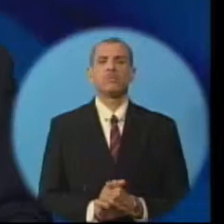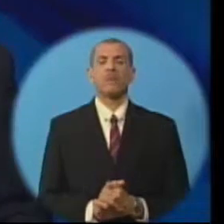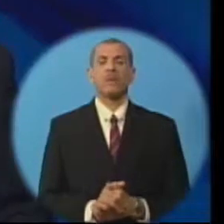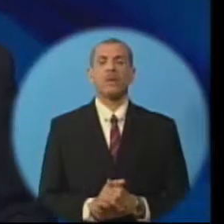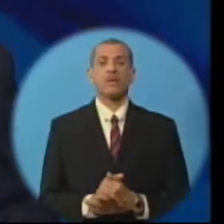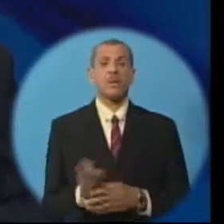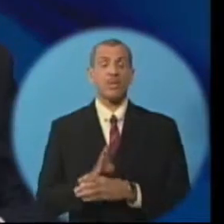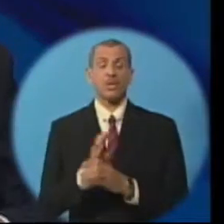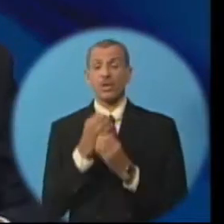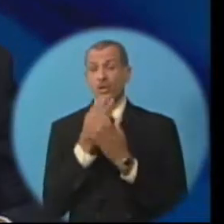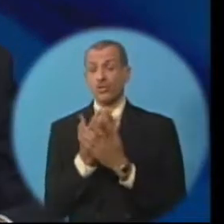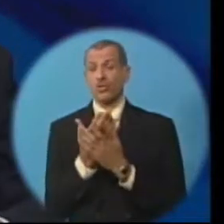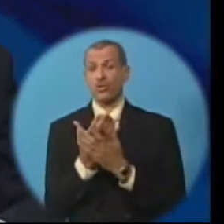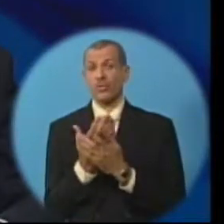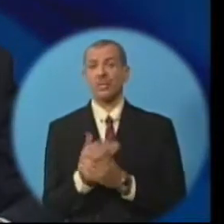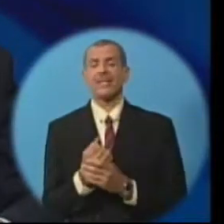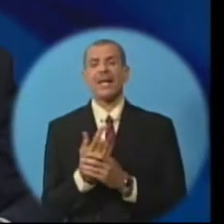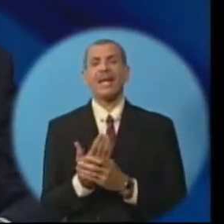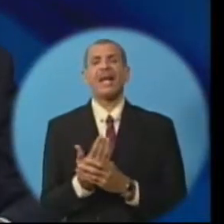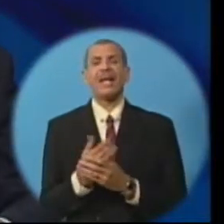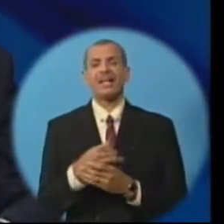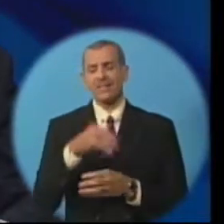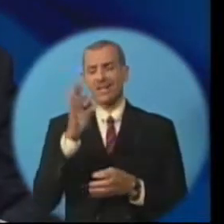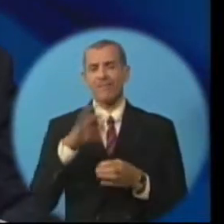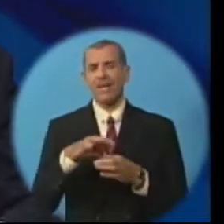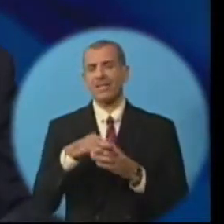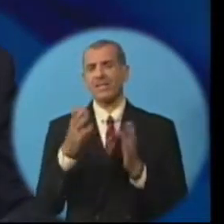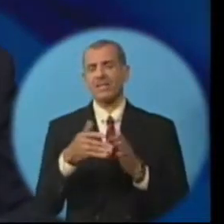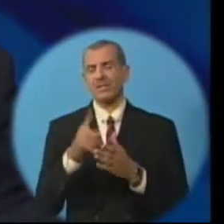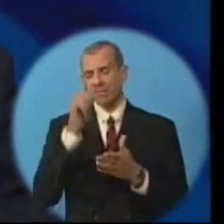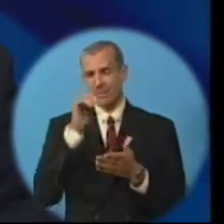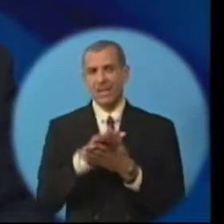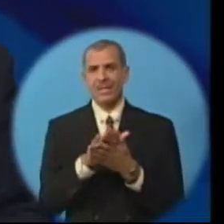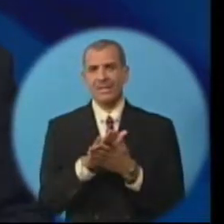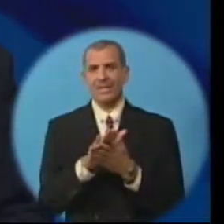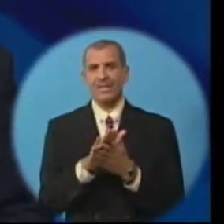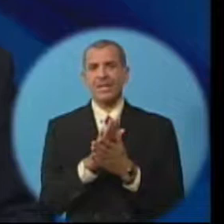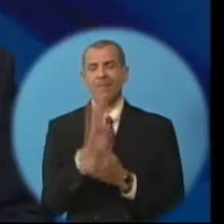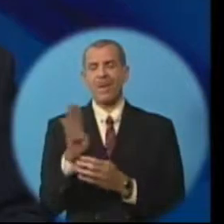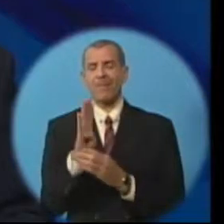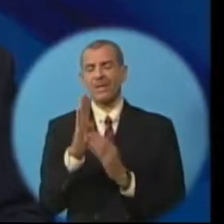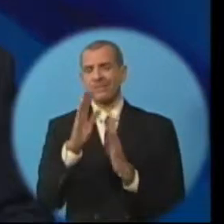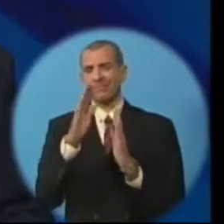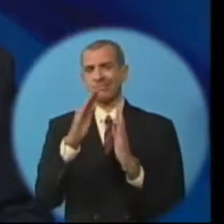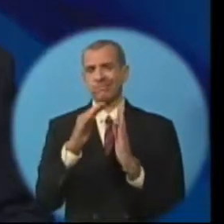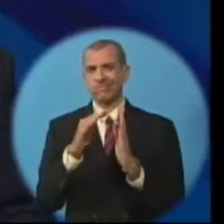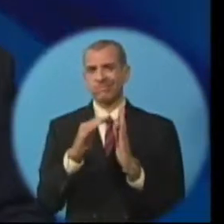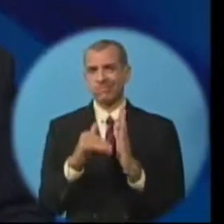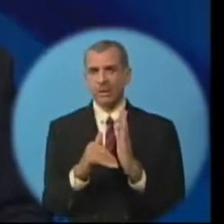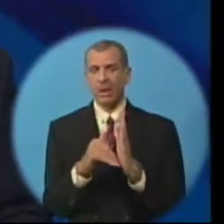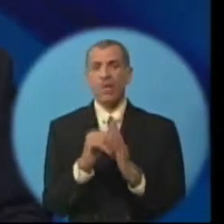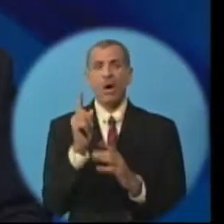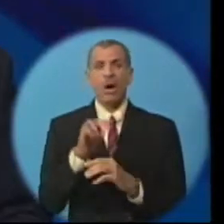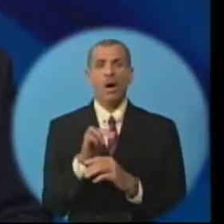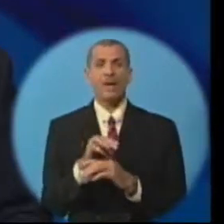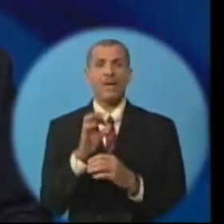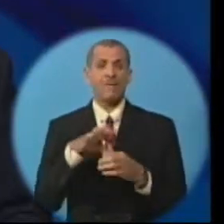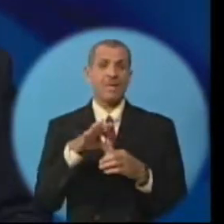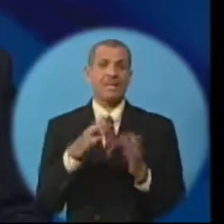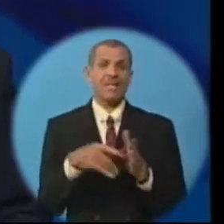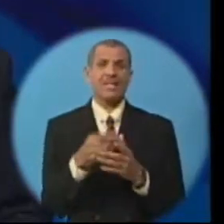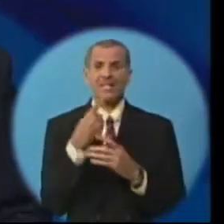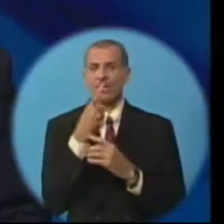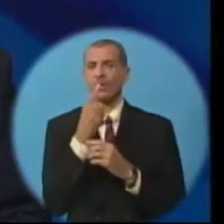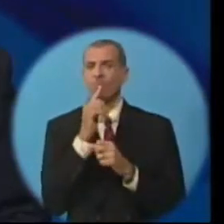In business tonight, while investor confidence is said to be low in Barbados, at least one major regional investor has stated